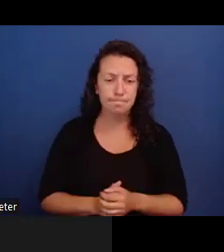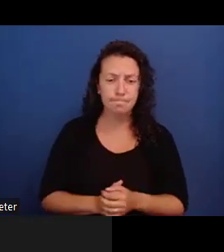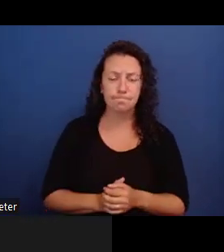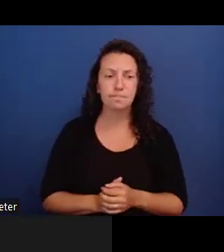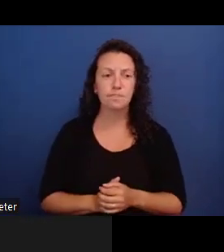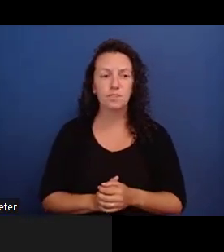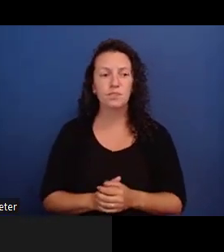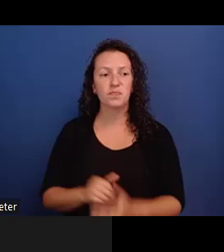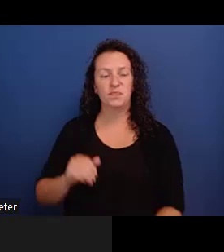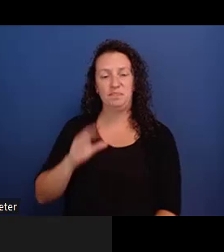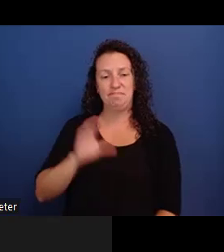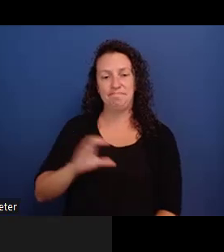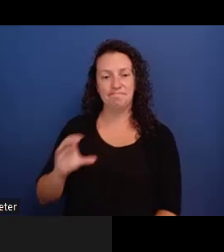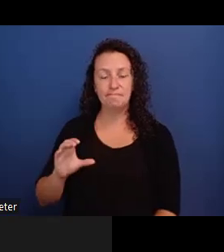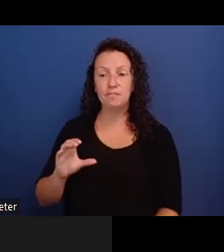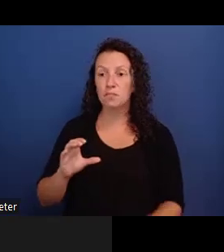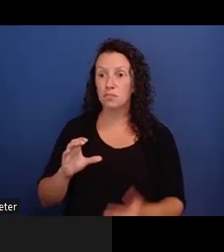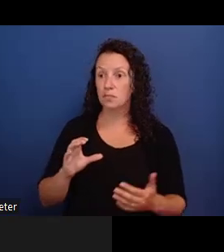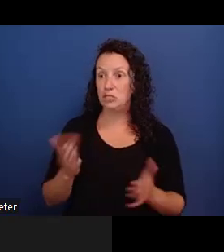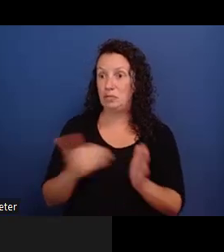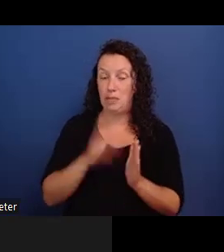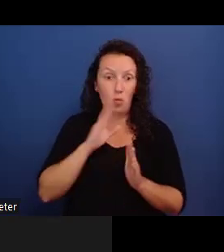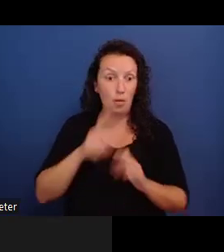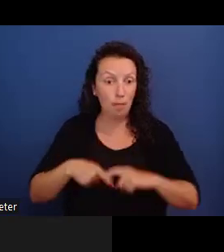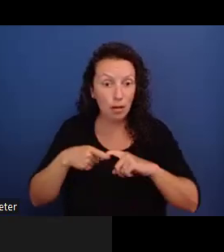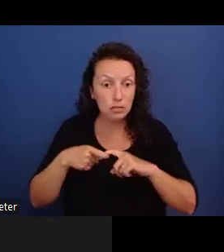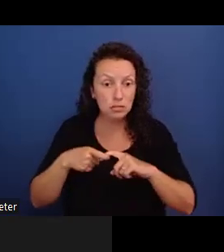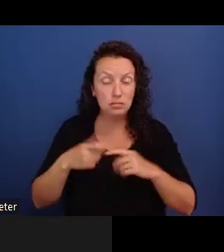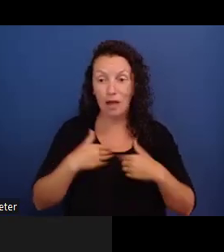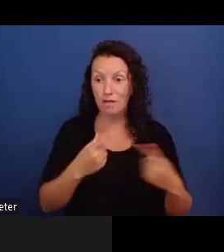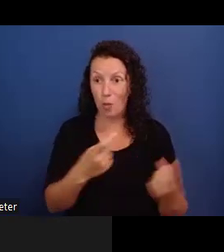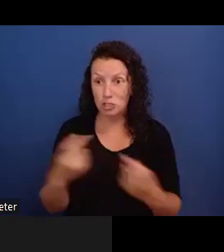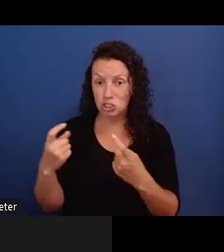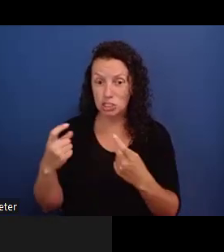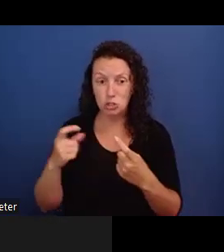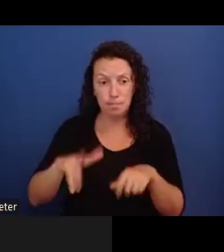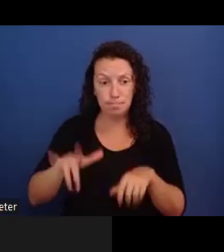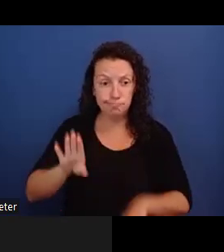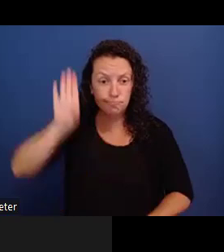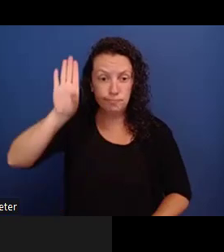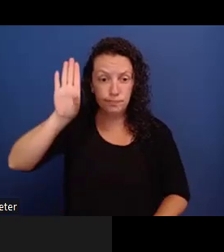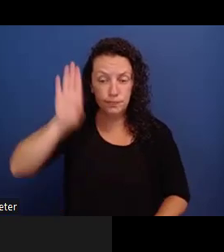again, we can pause and we'll invite anyone with any questions to raise your hand.